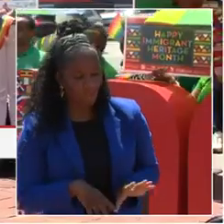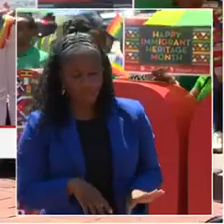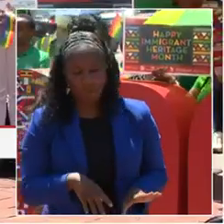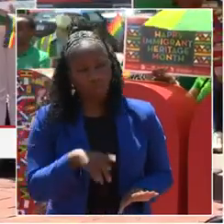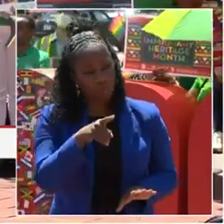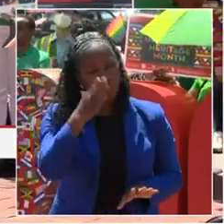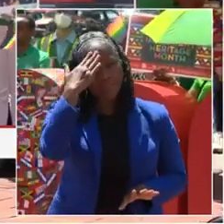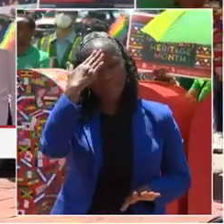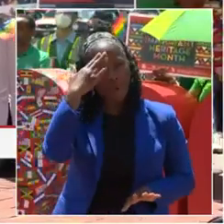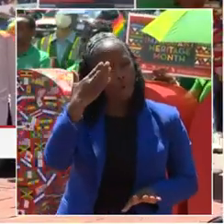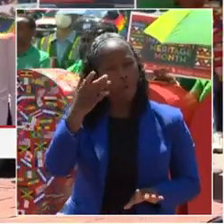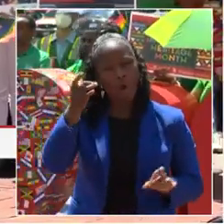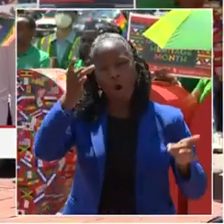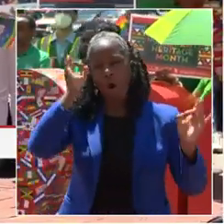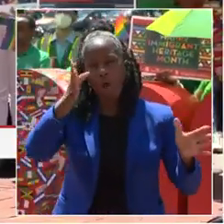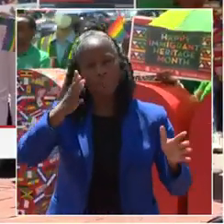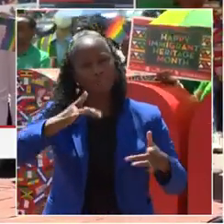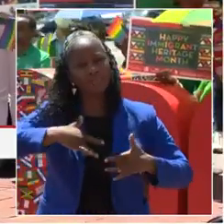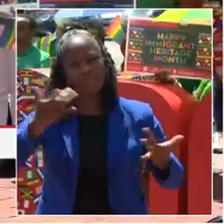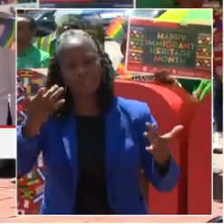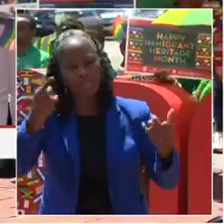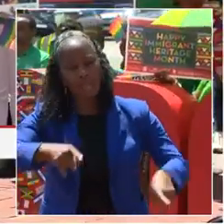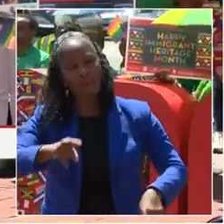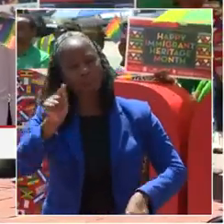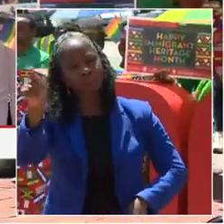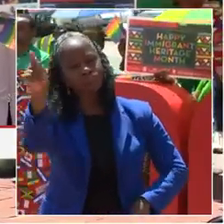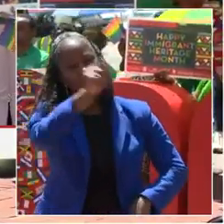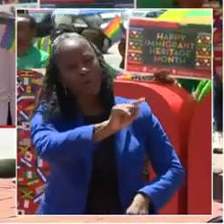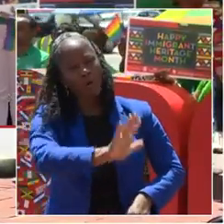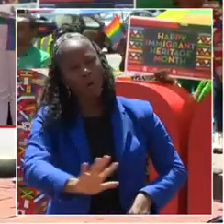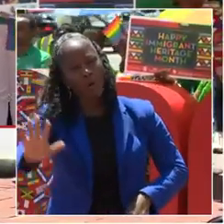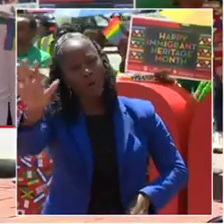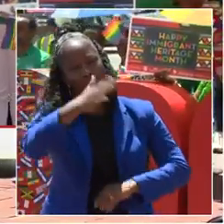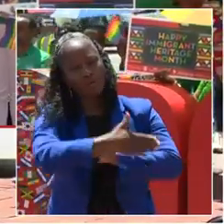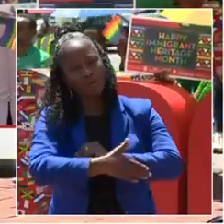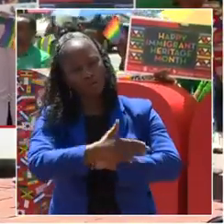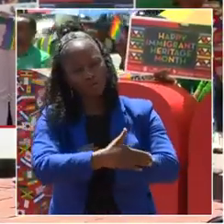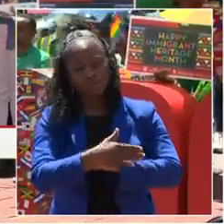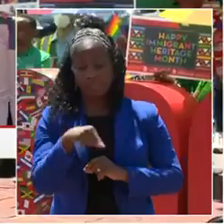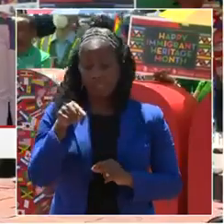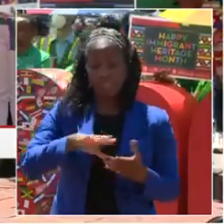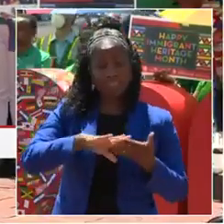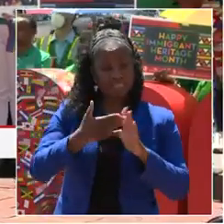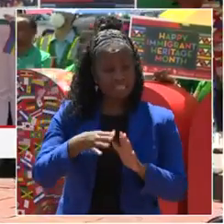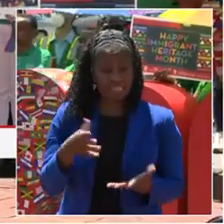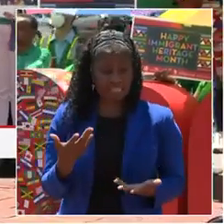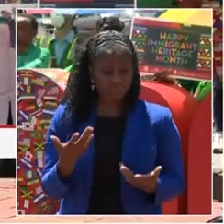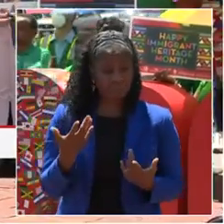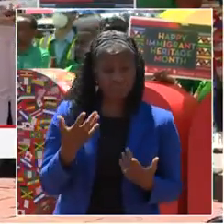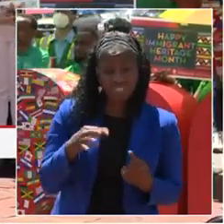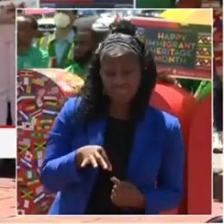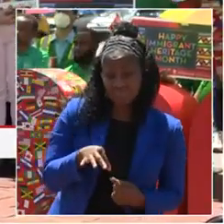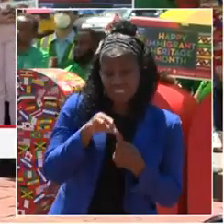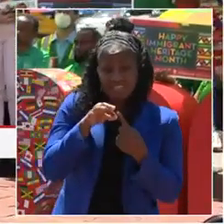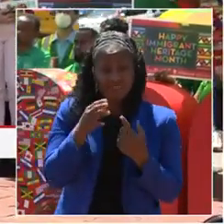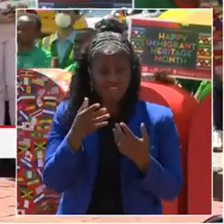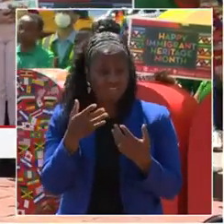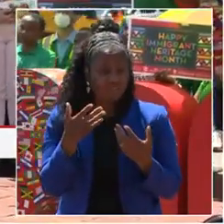events around the country, is the city taking any particular measures, given that you've got big